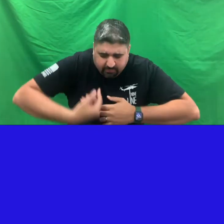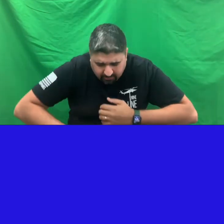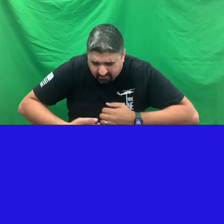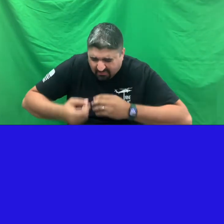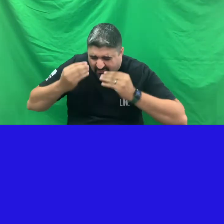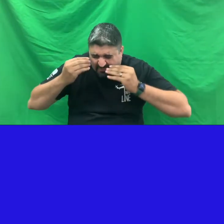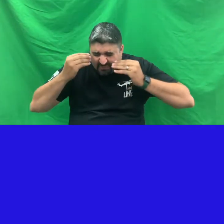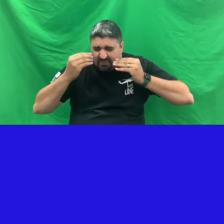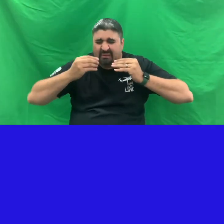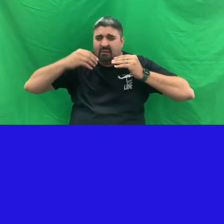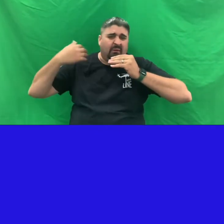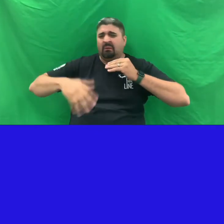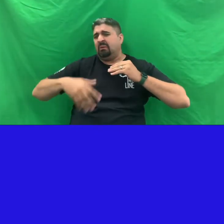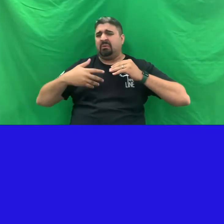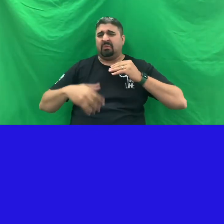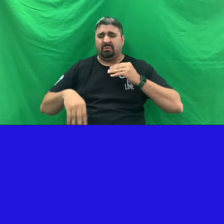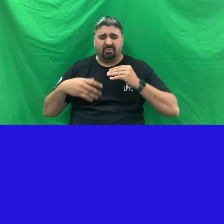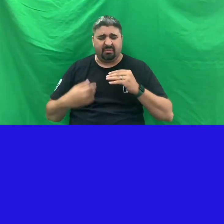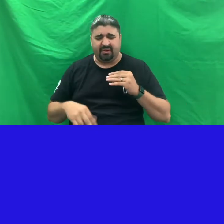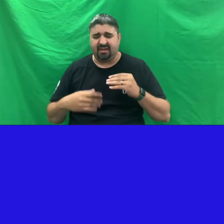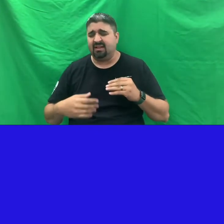Toad tripped over a rock.